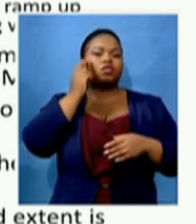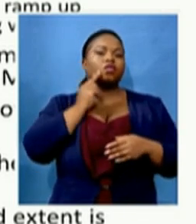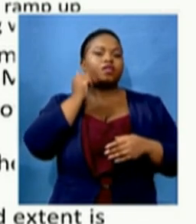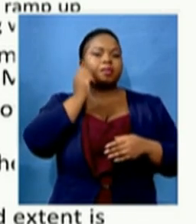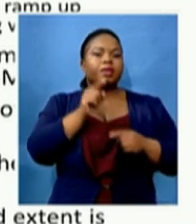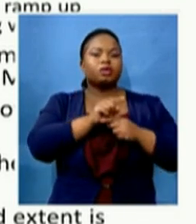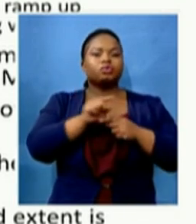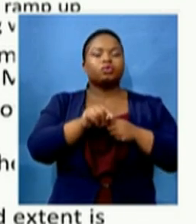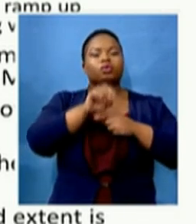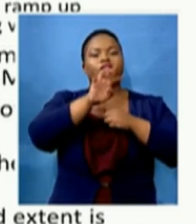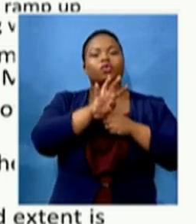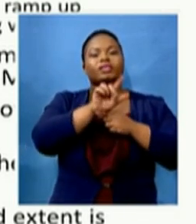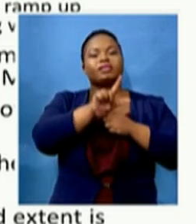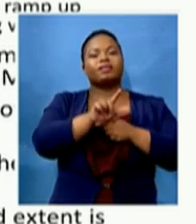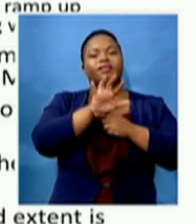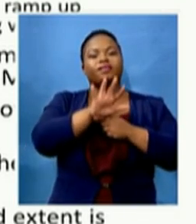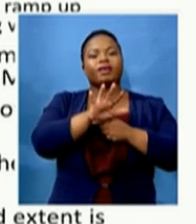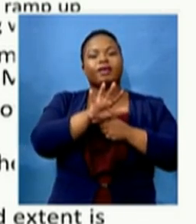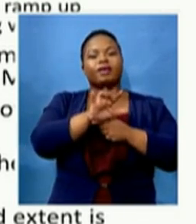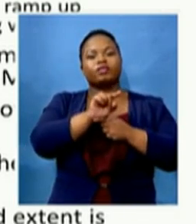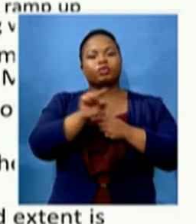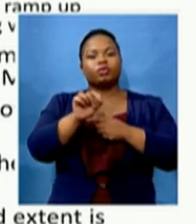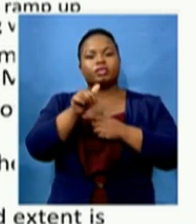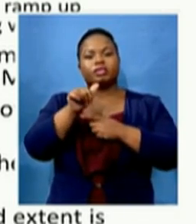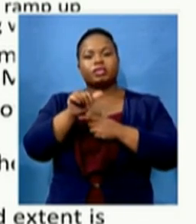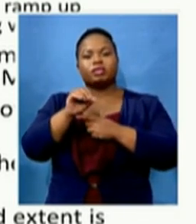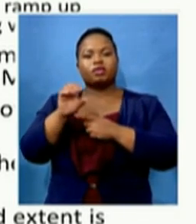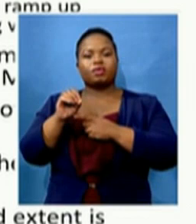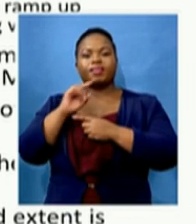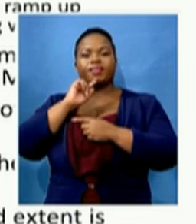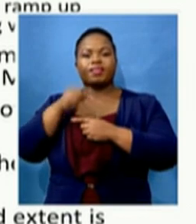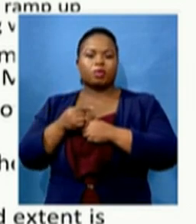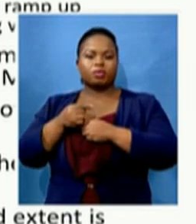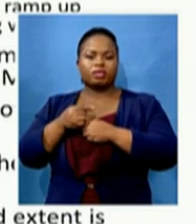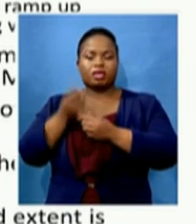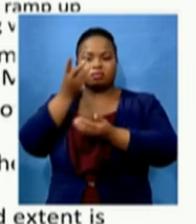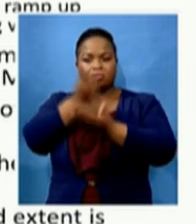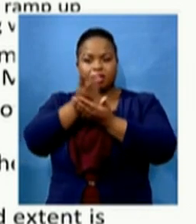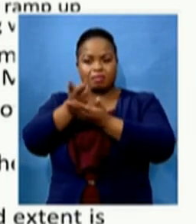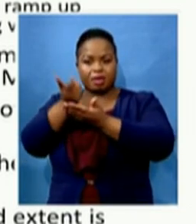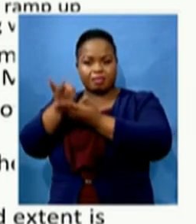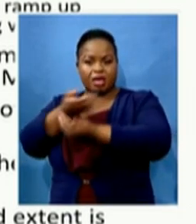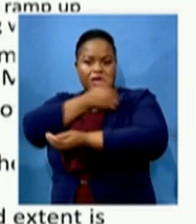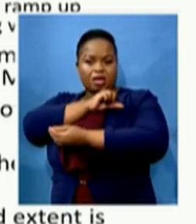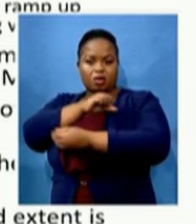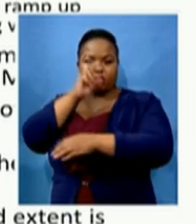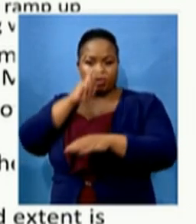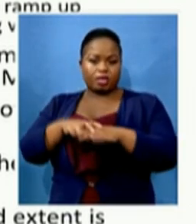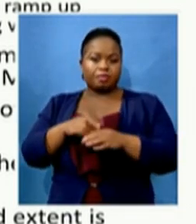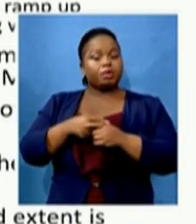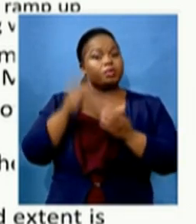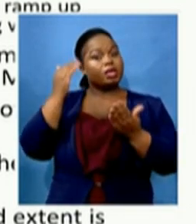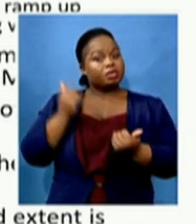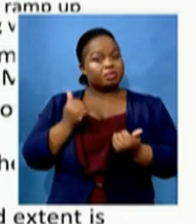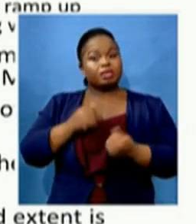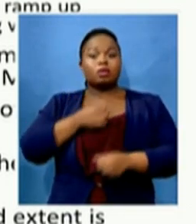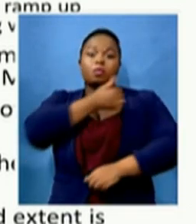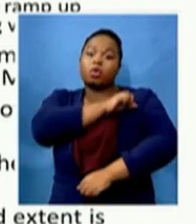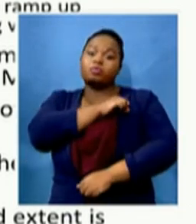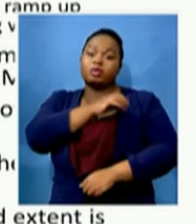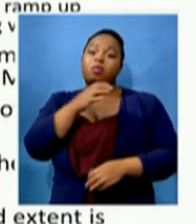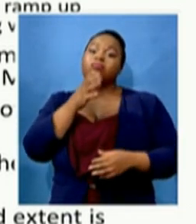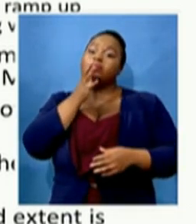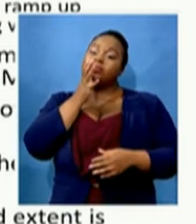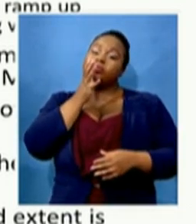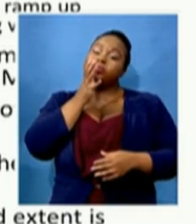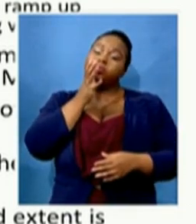requiring hospitalization. And we do expect that hospital and ICU capacity will be exceeded, though the timing and extent of exactly when that will